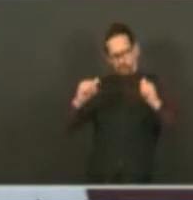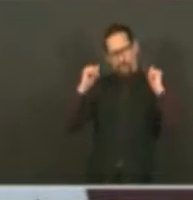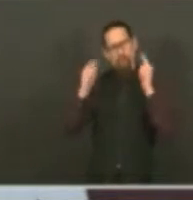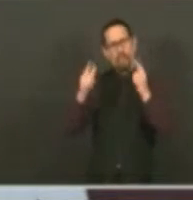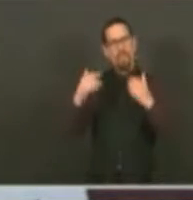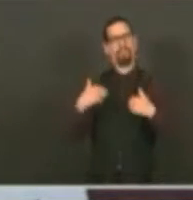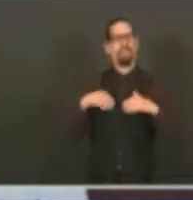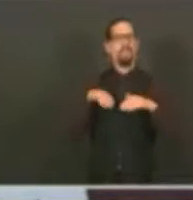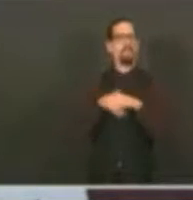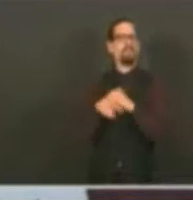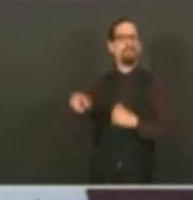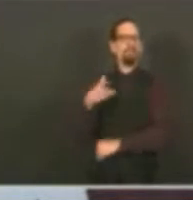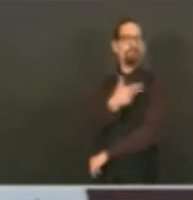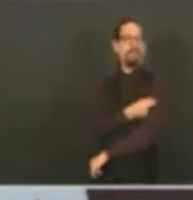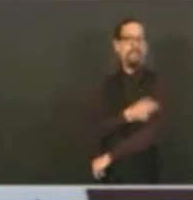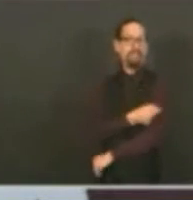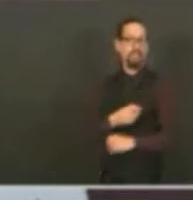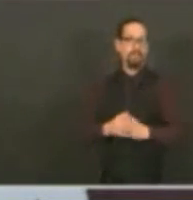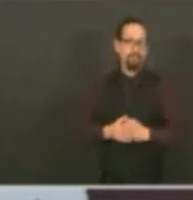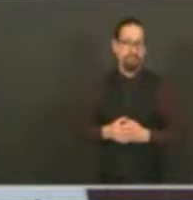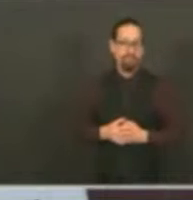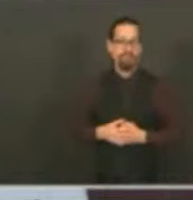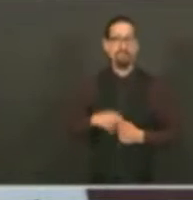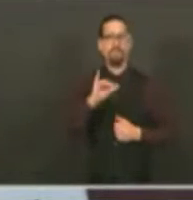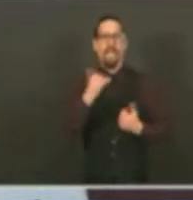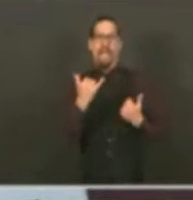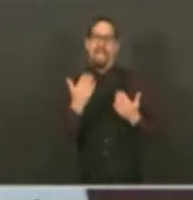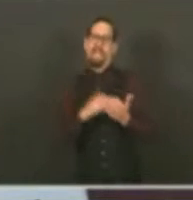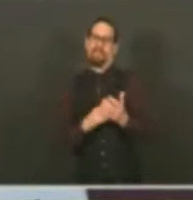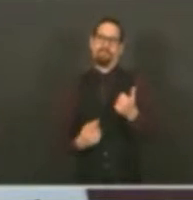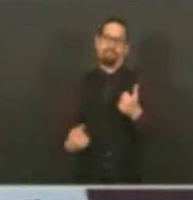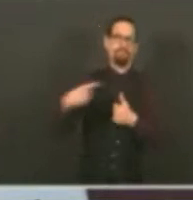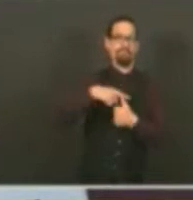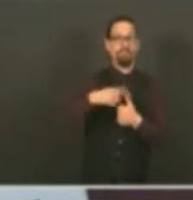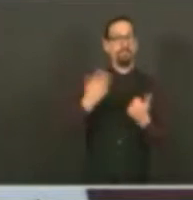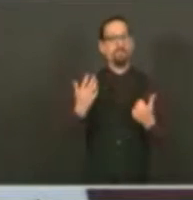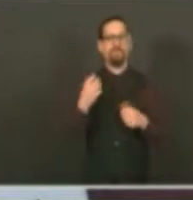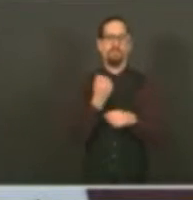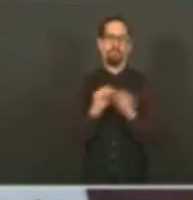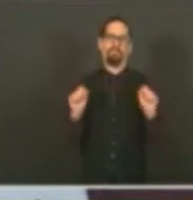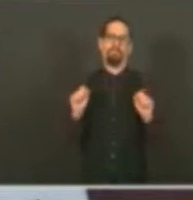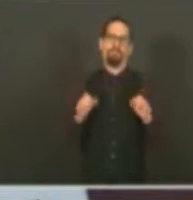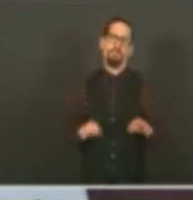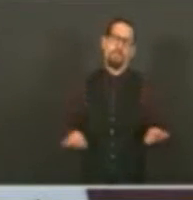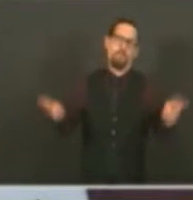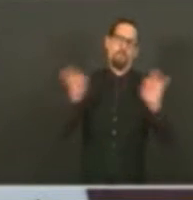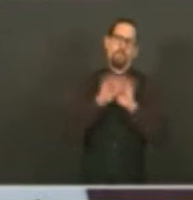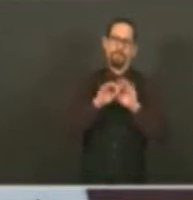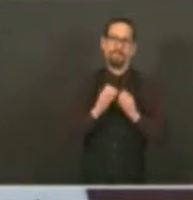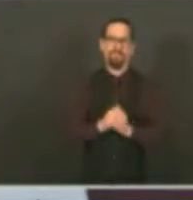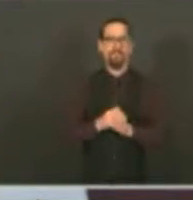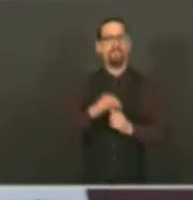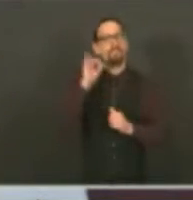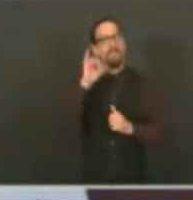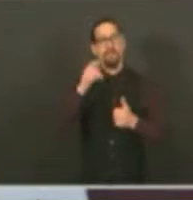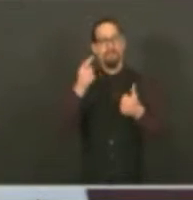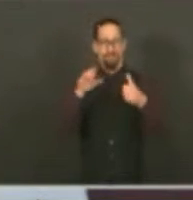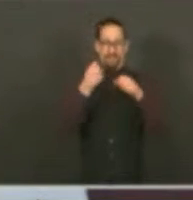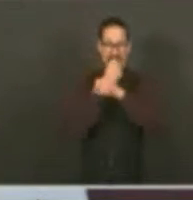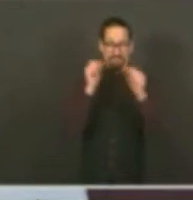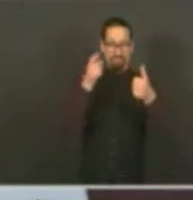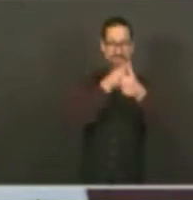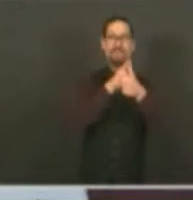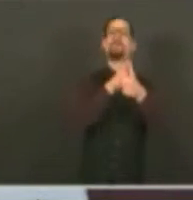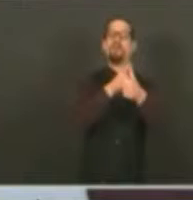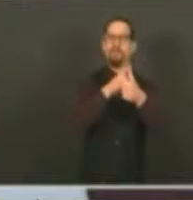I listed safety as our #1 priority because it allows really for all the other priorities that follow. Only when we have a safe vaccine can